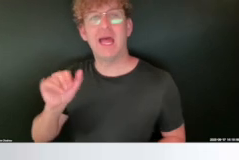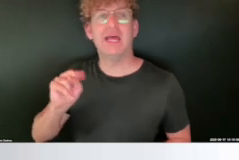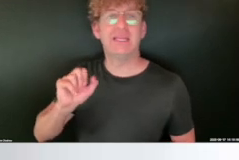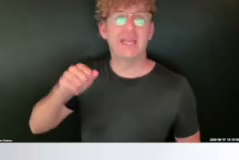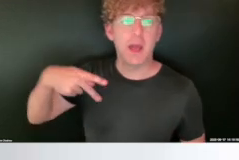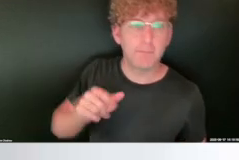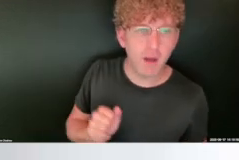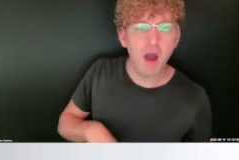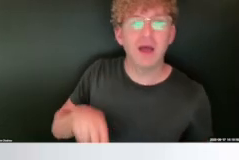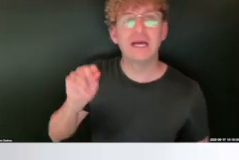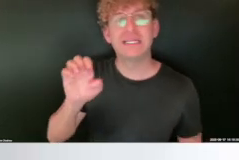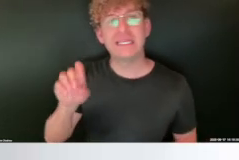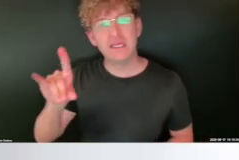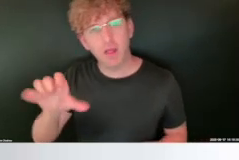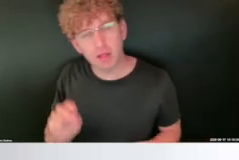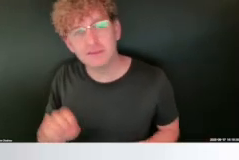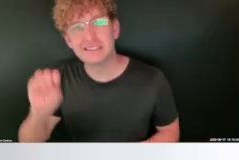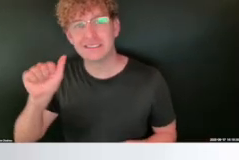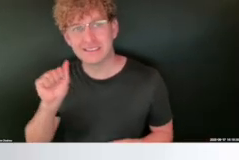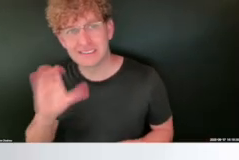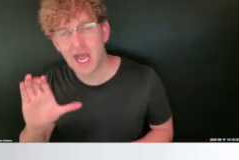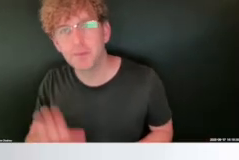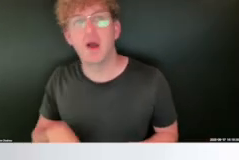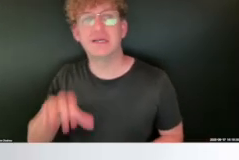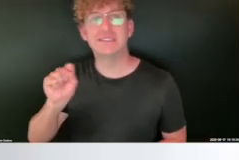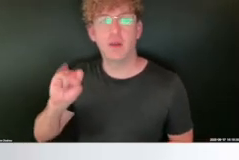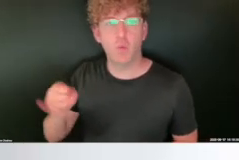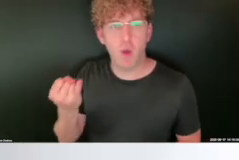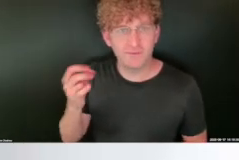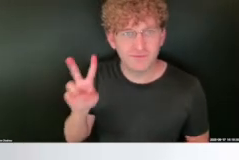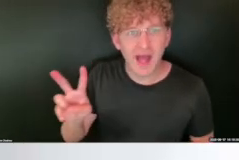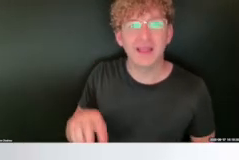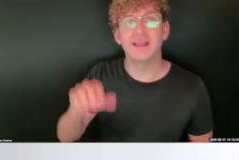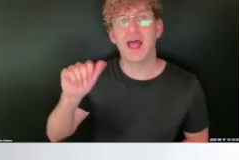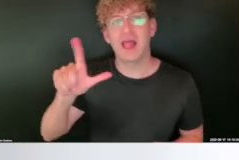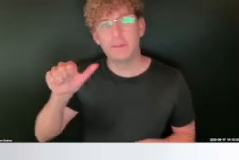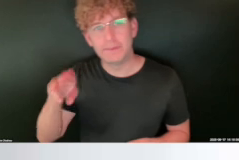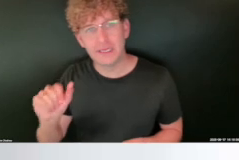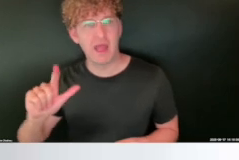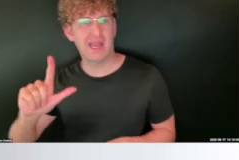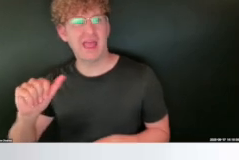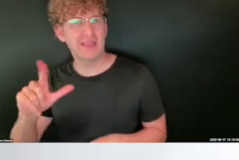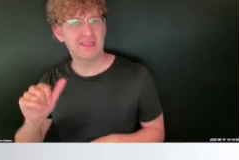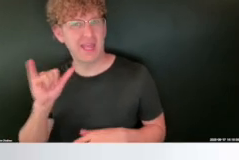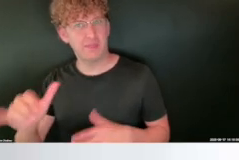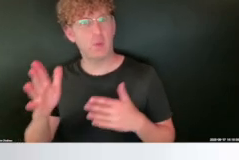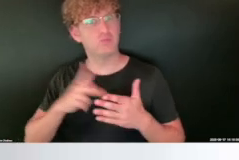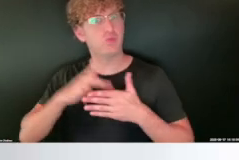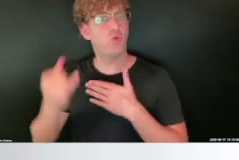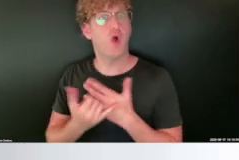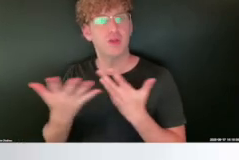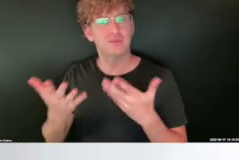Los Angeles. These projects range from planning safe routes to school and building electric vehicle infrastructure to creating